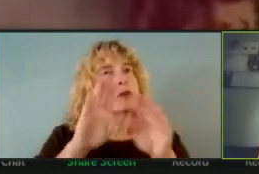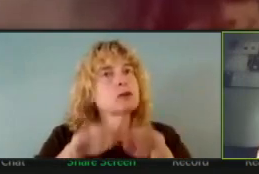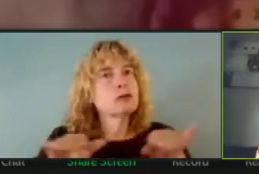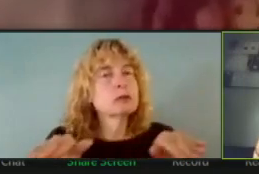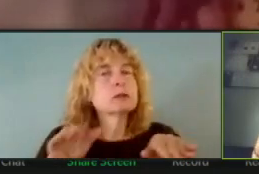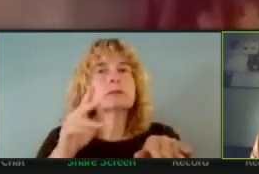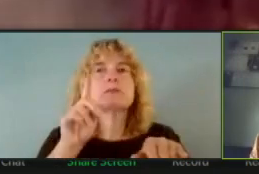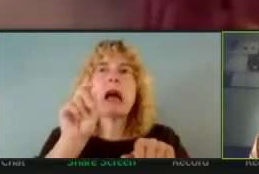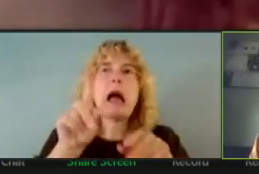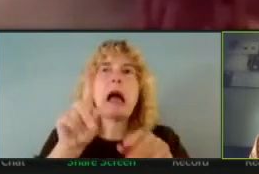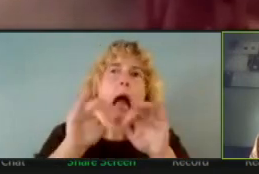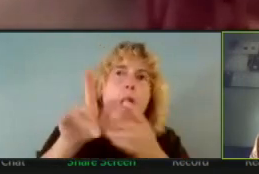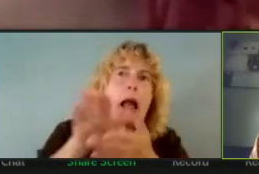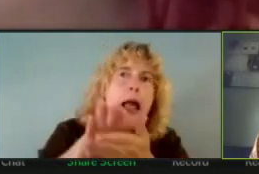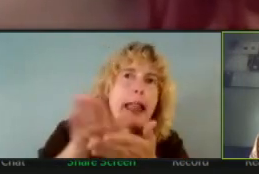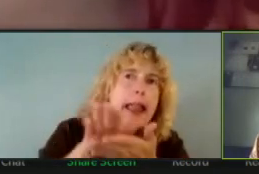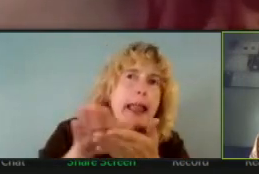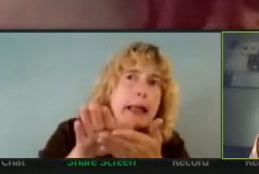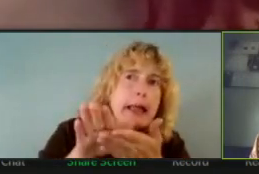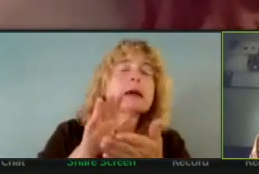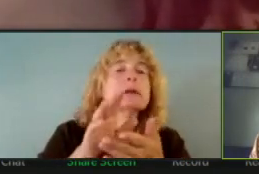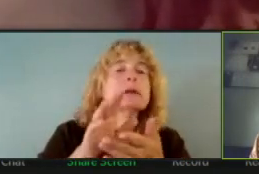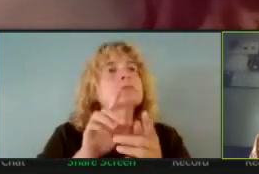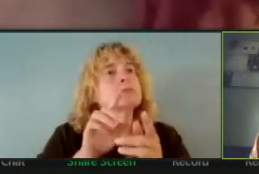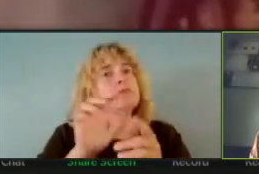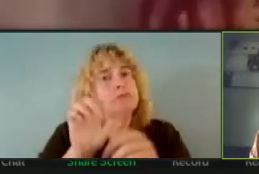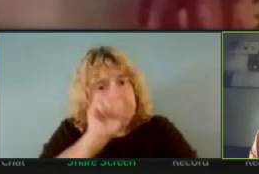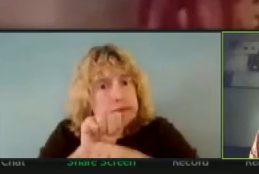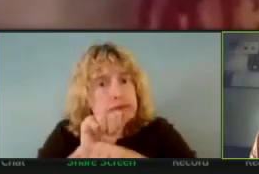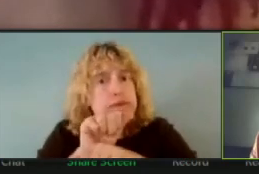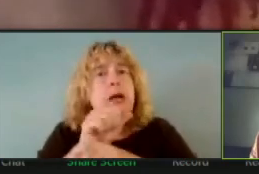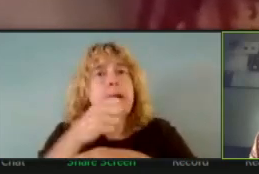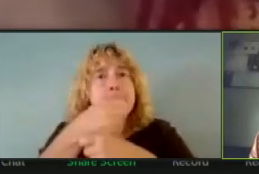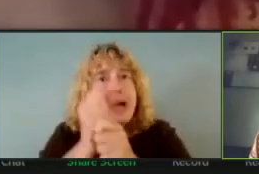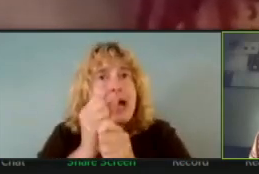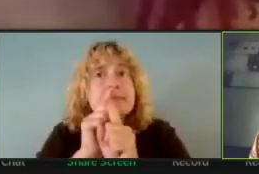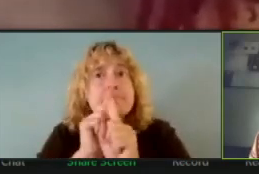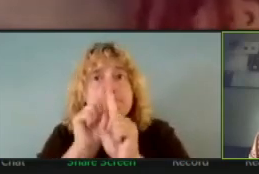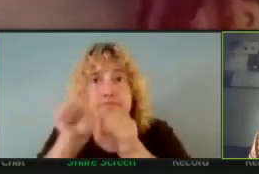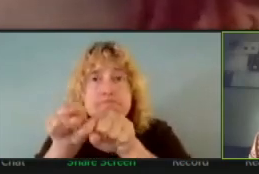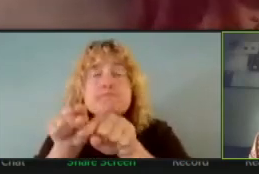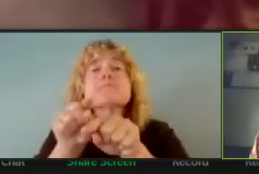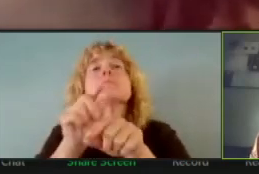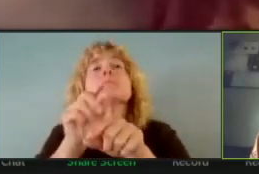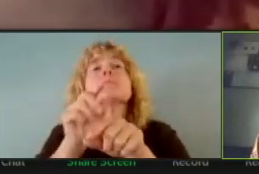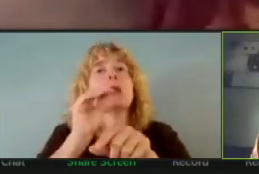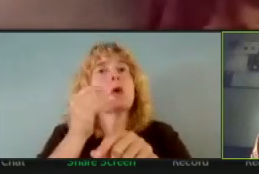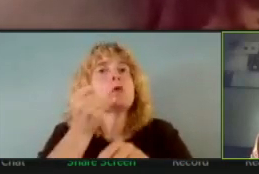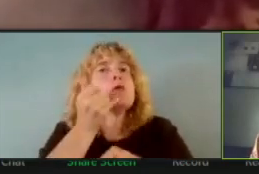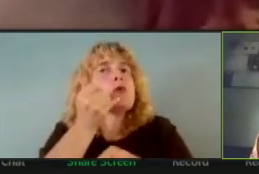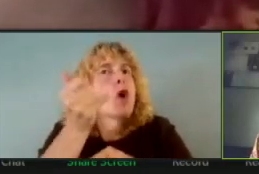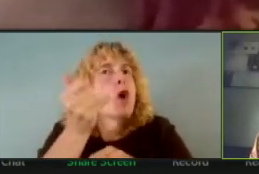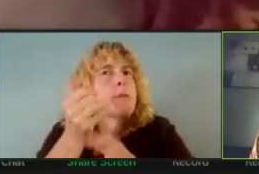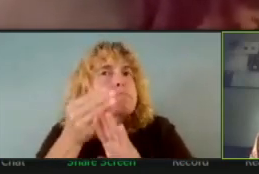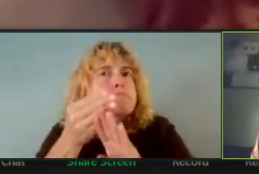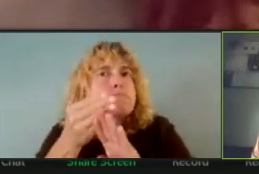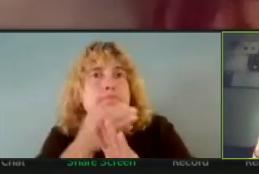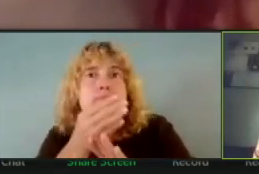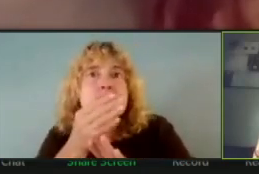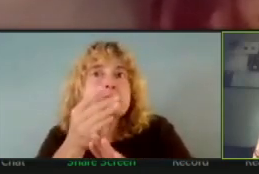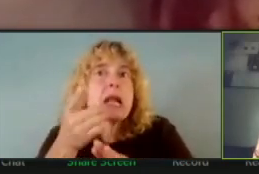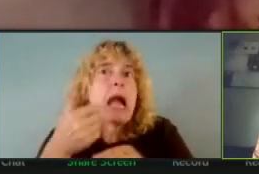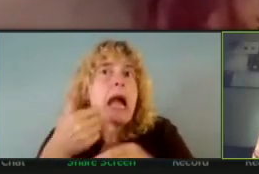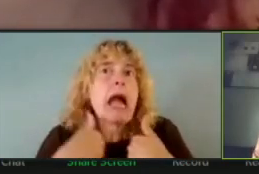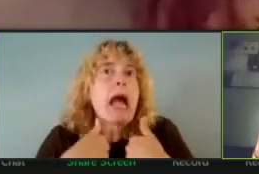appointment. Call ahead to get an understanding of any check-in procedures that may have changed. For instance, a